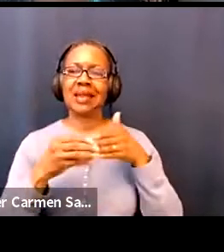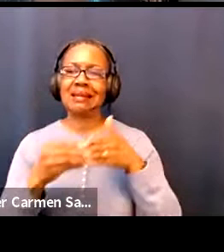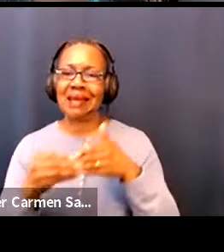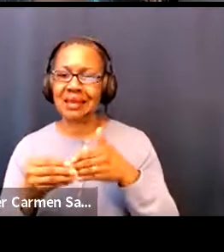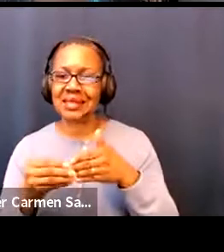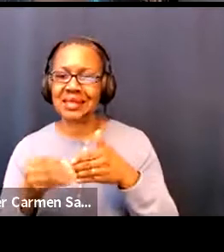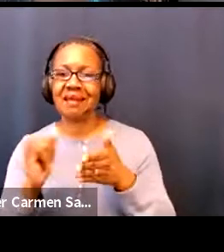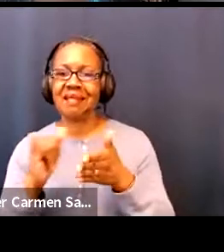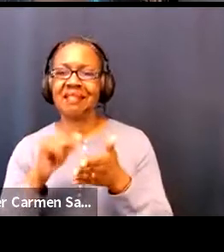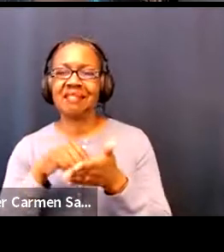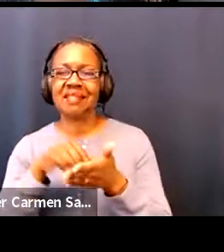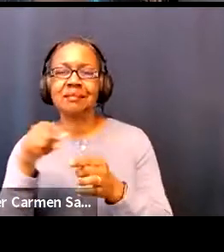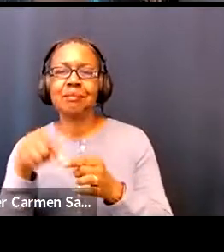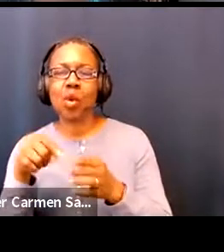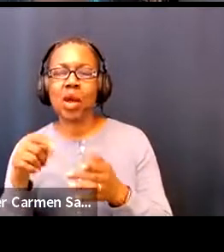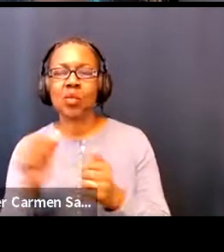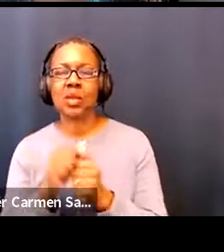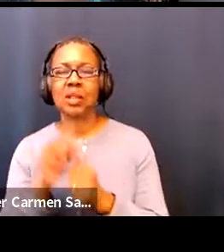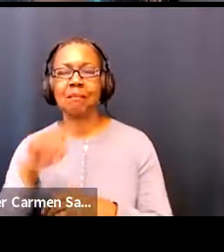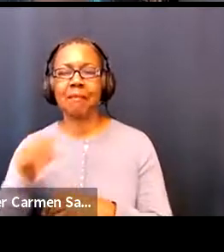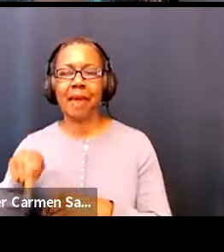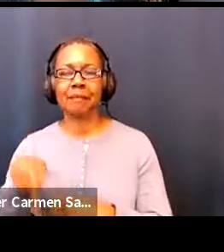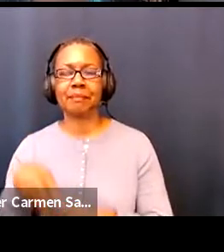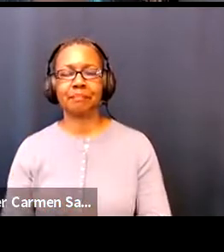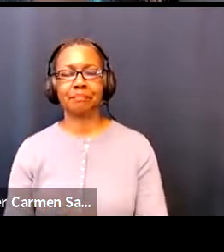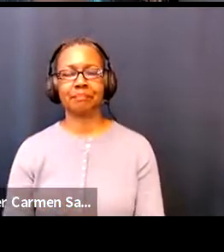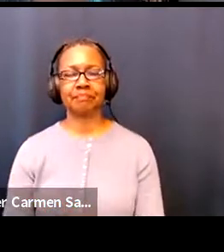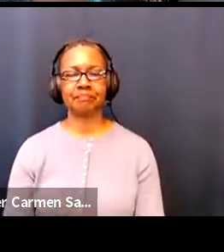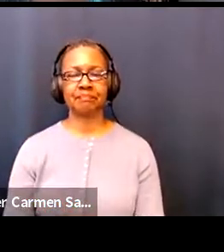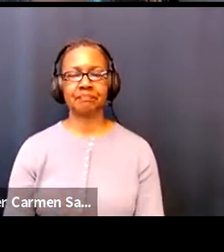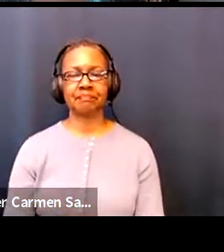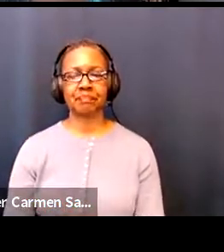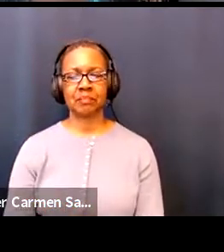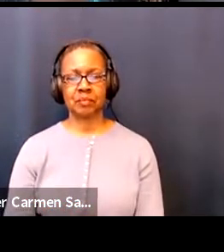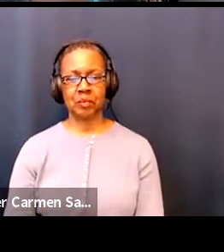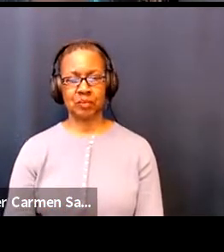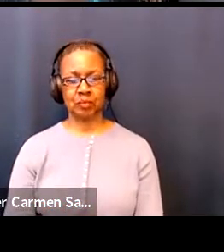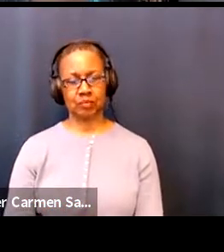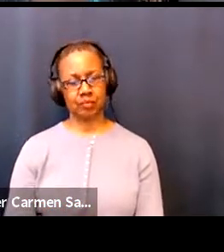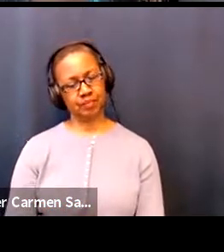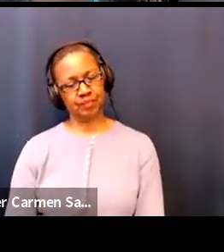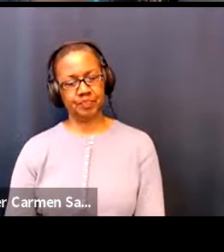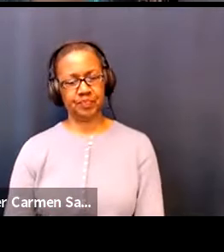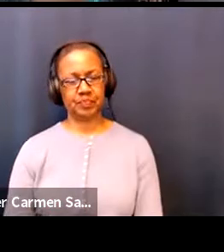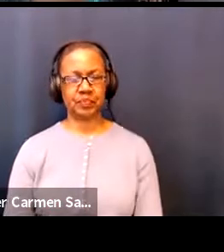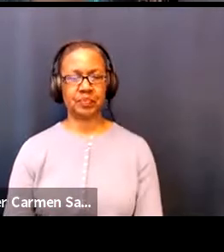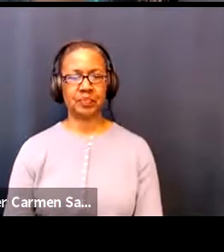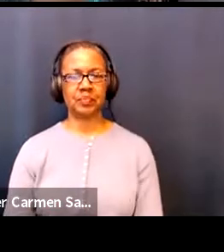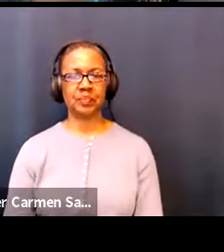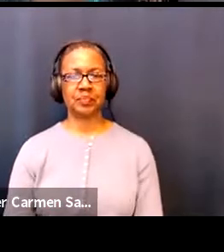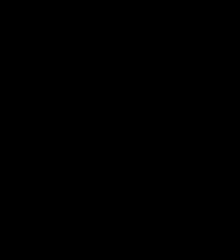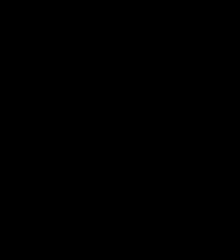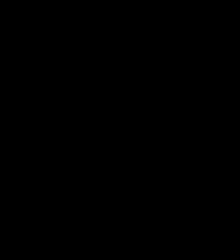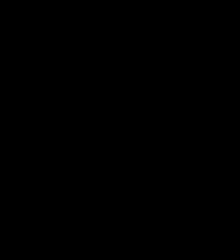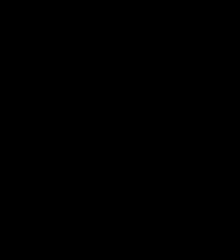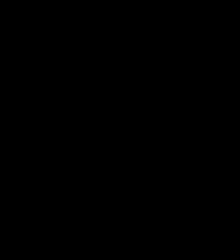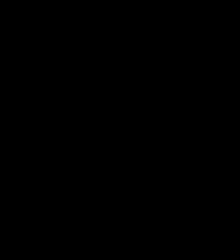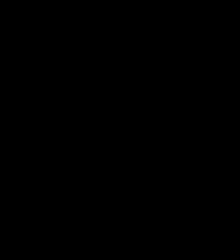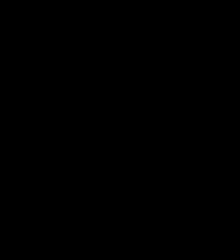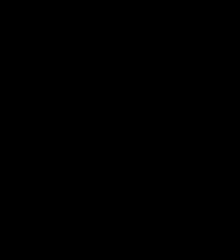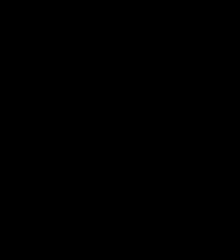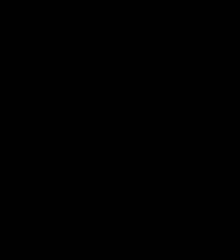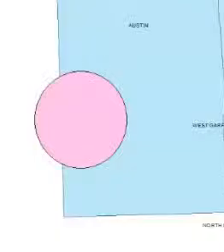point with mapping. Let me see here. Okay, so this was